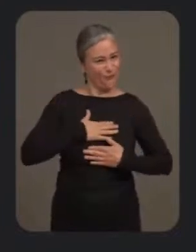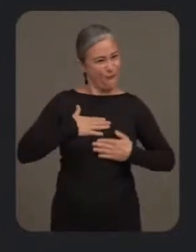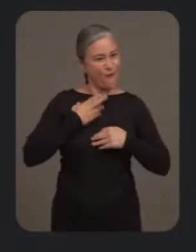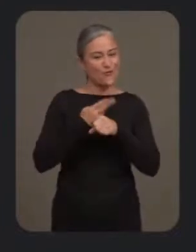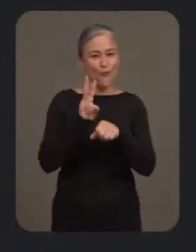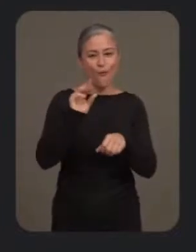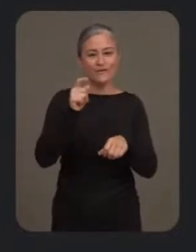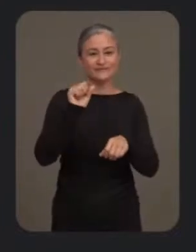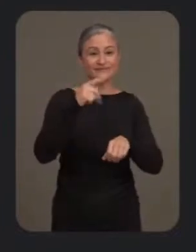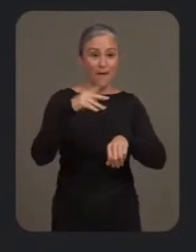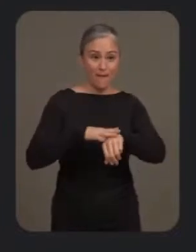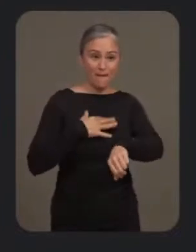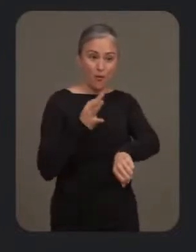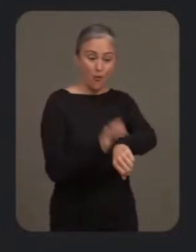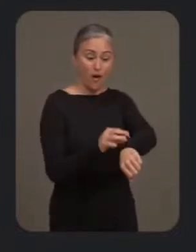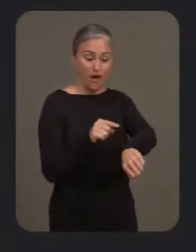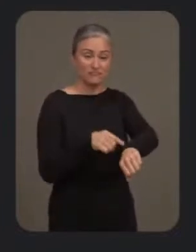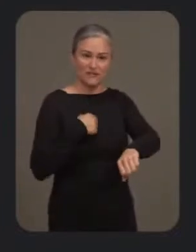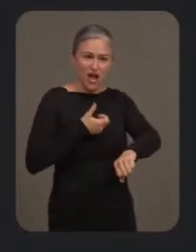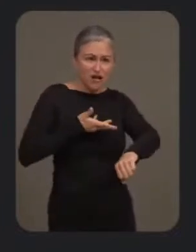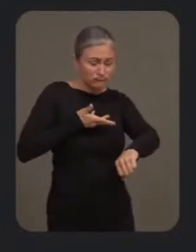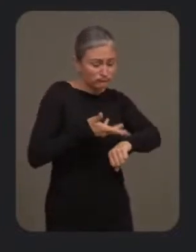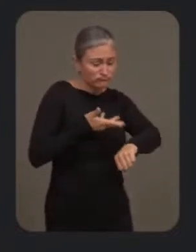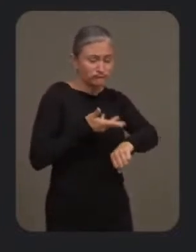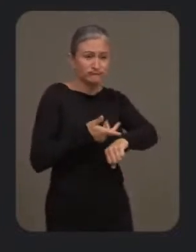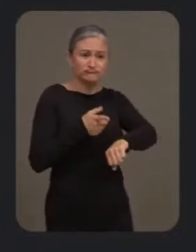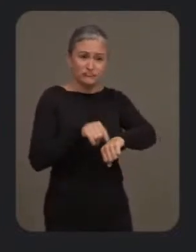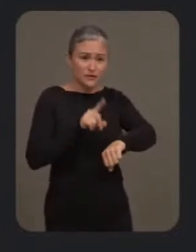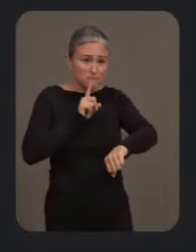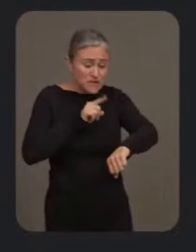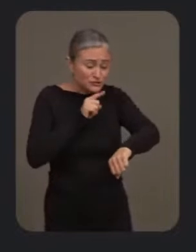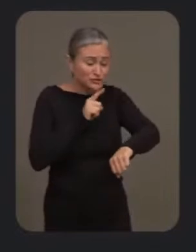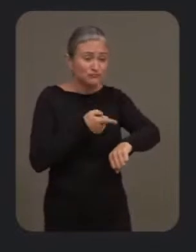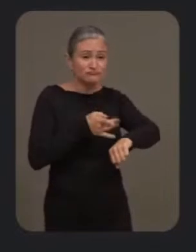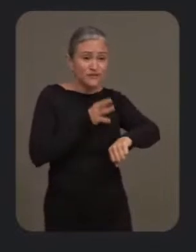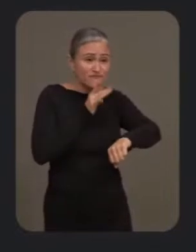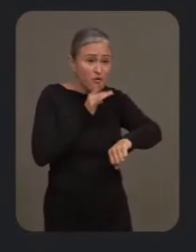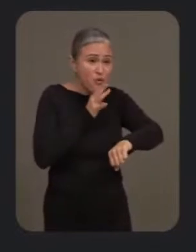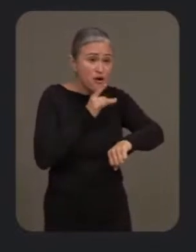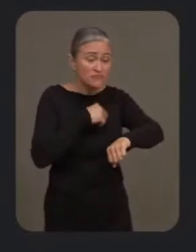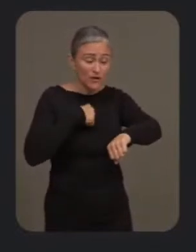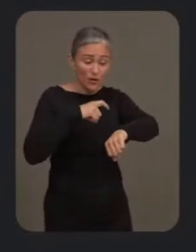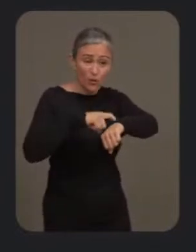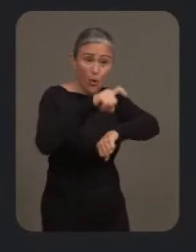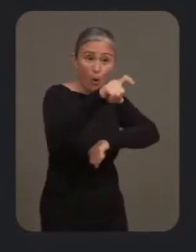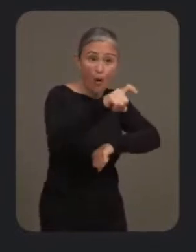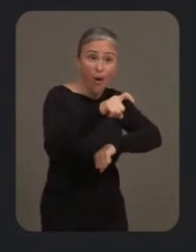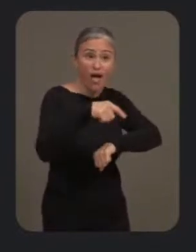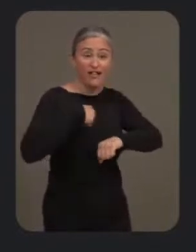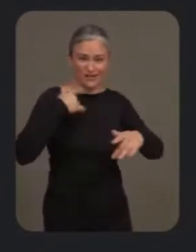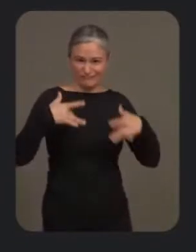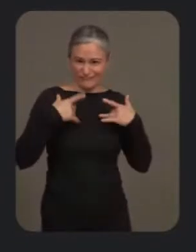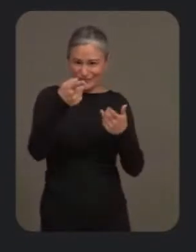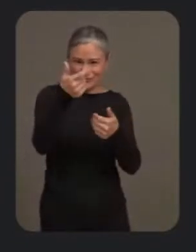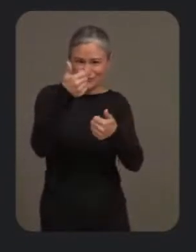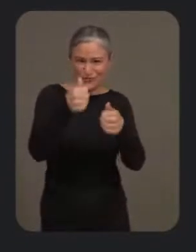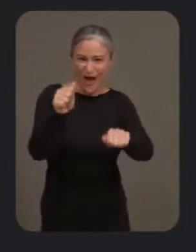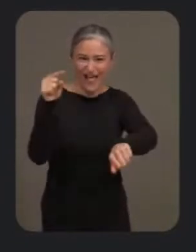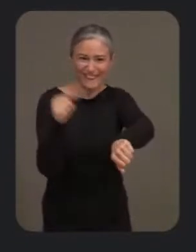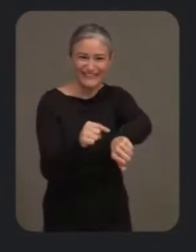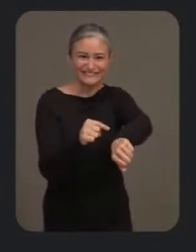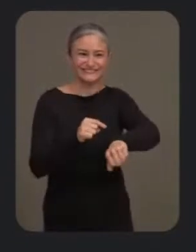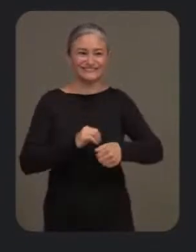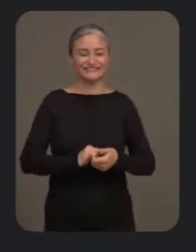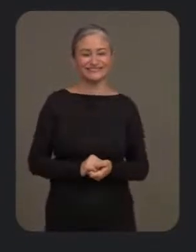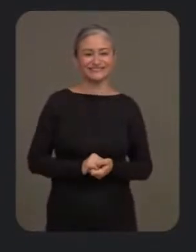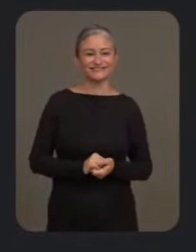on my wrist. I can start a new conversation, reply to messages by voice, and even take calls. I can't wait for you to try